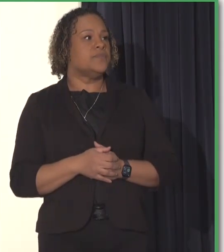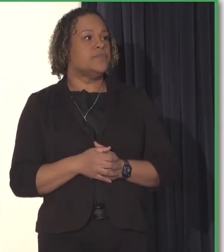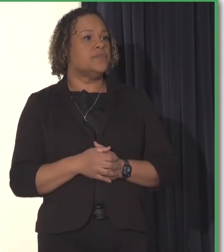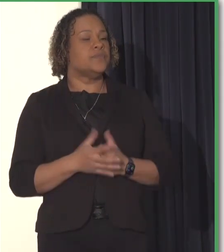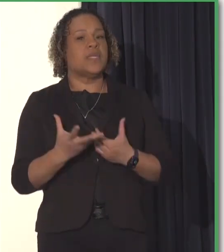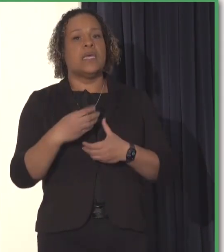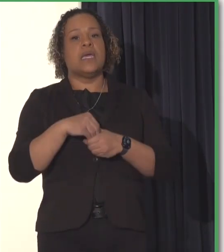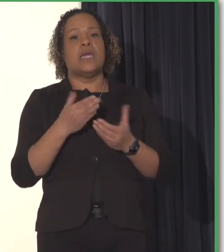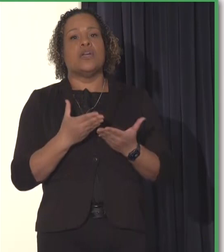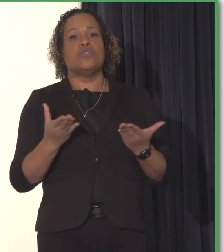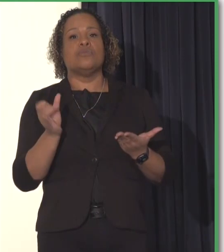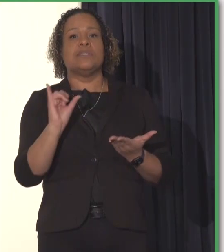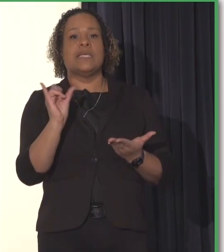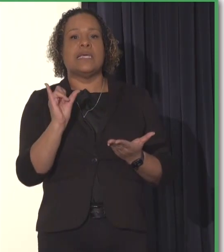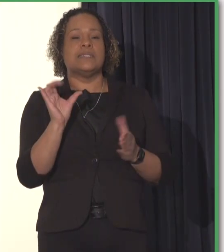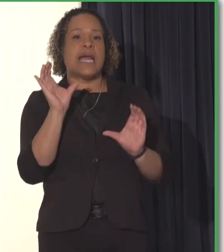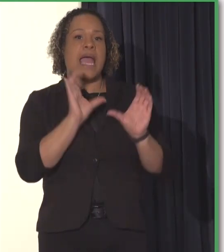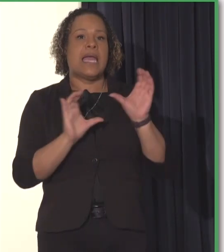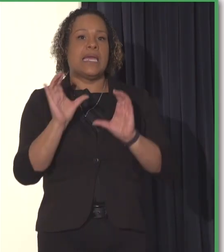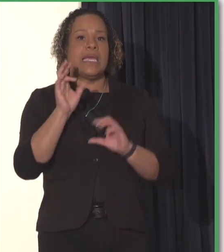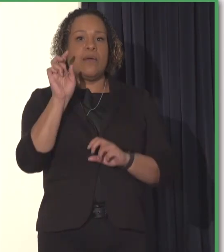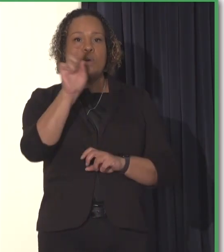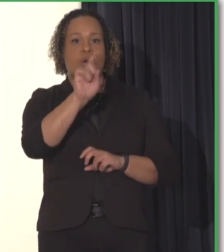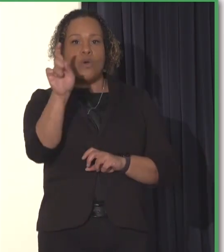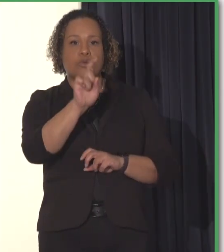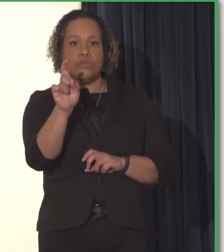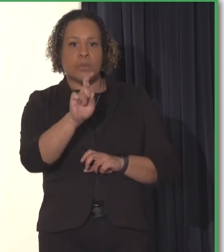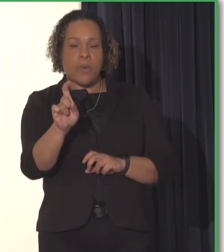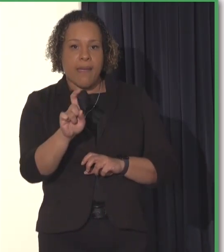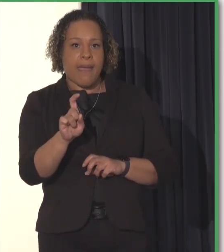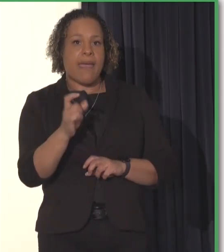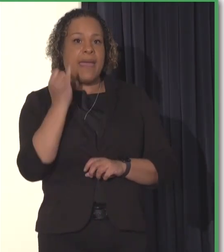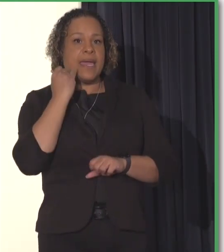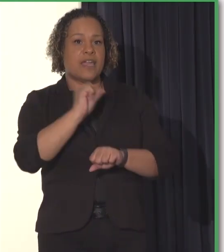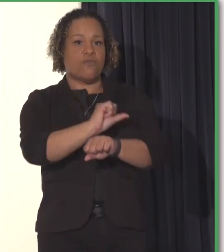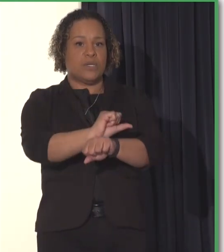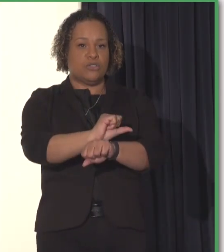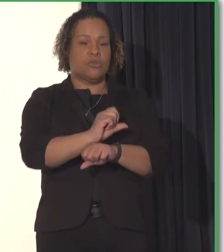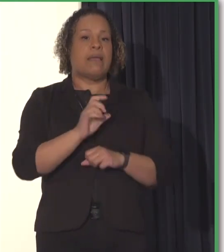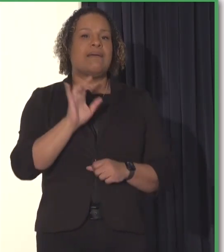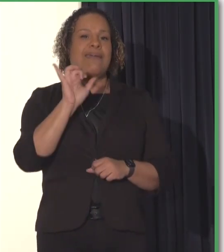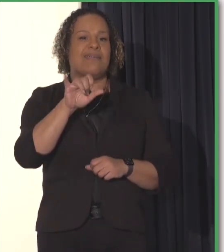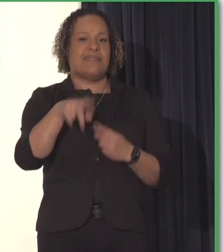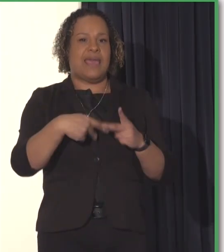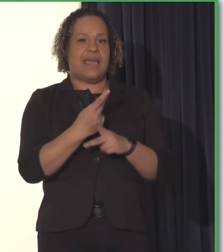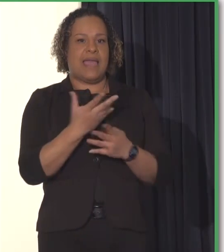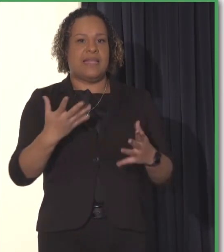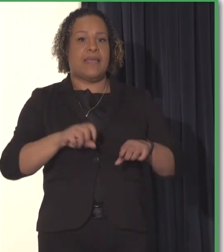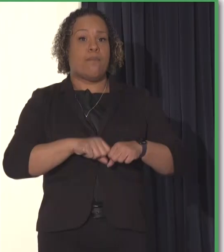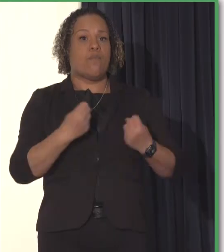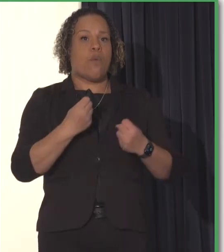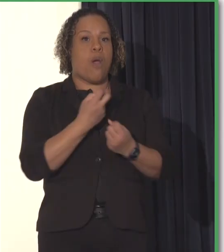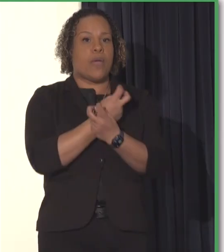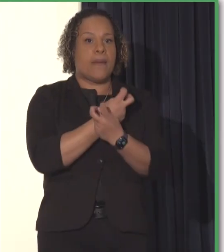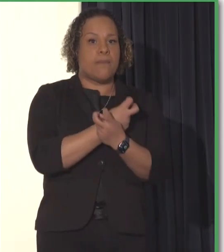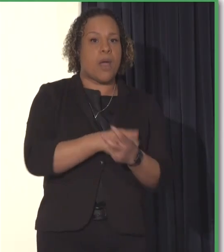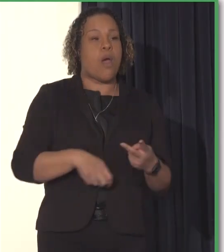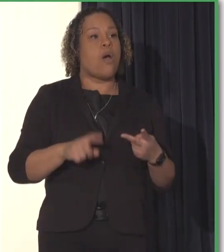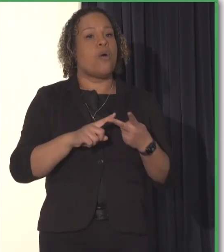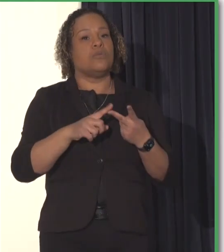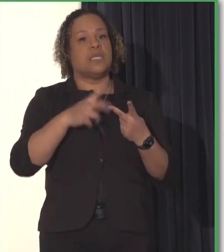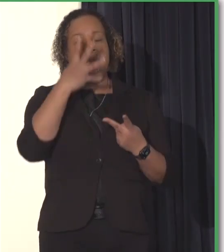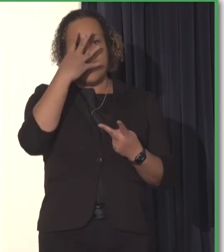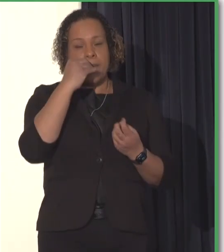Includes things like chemical spray against restrained members, stuff like that. Any broken bones, loss of